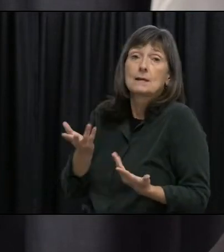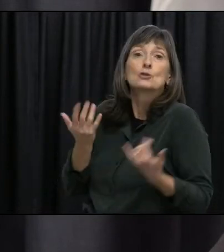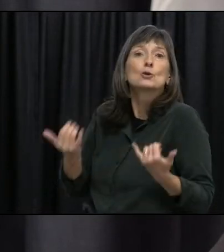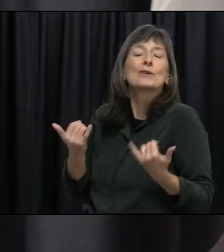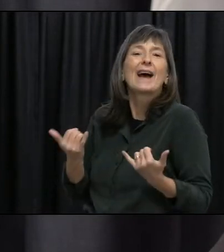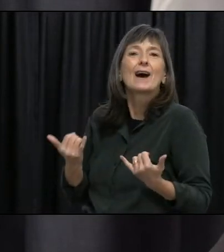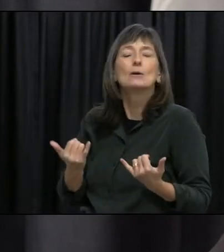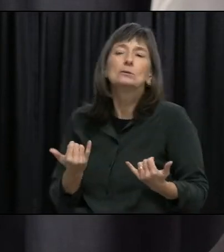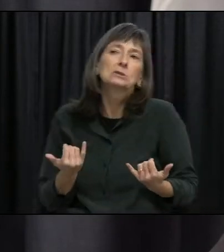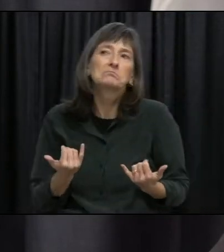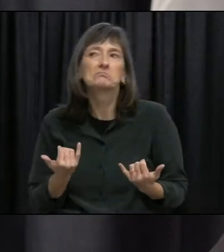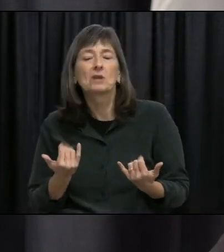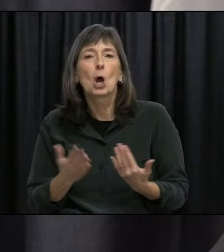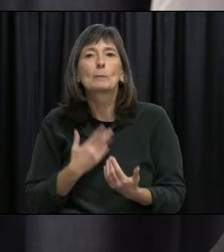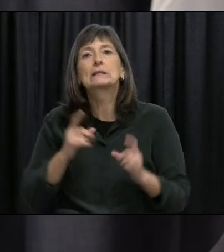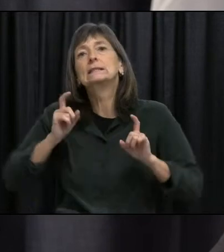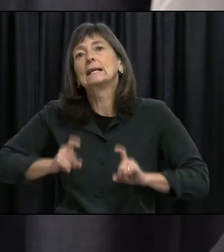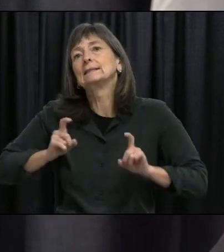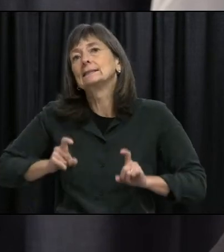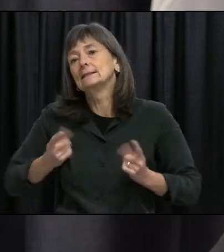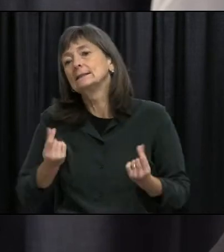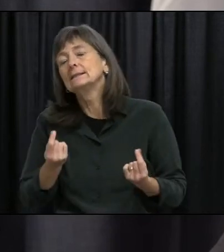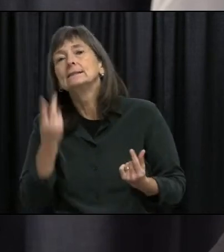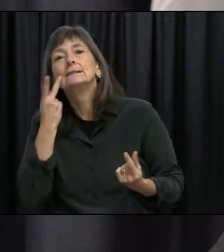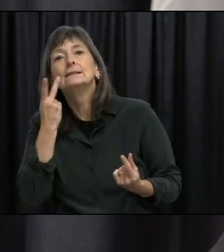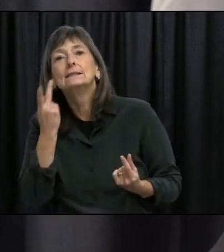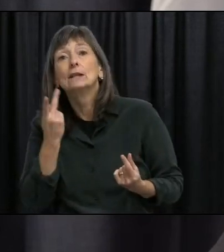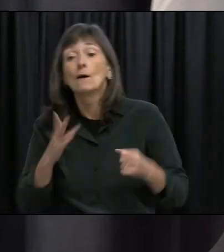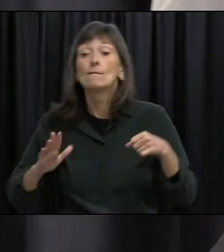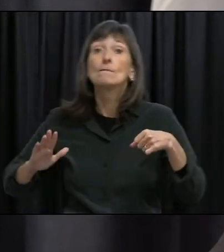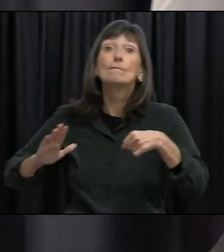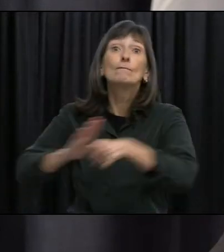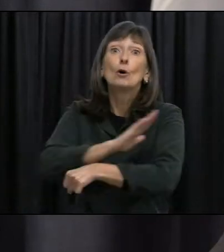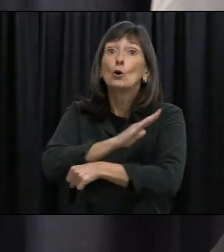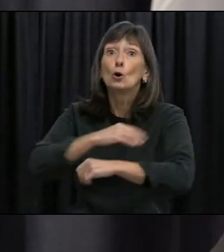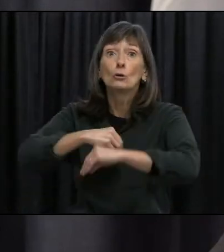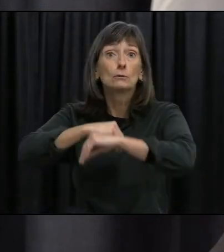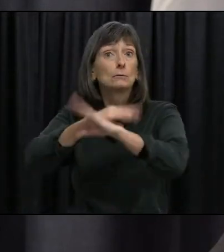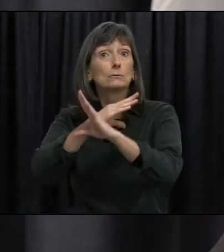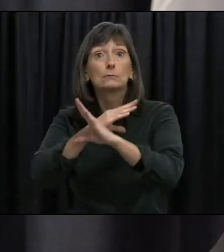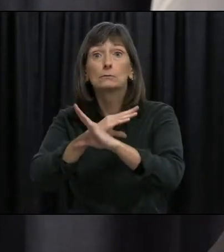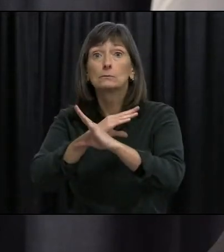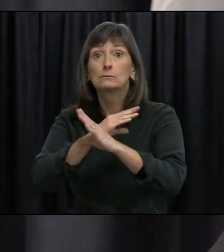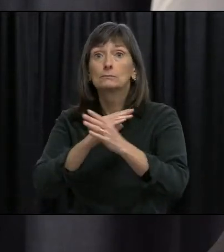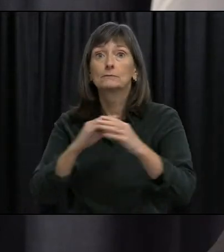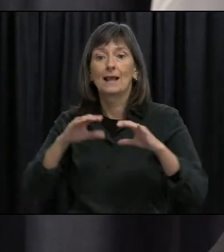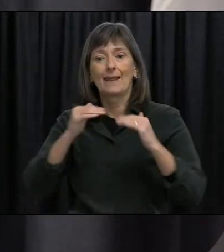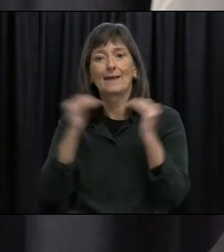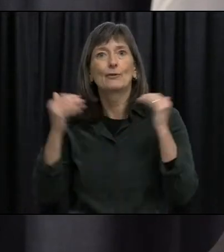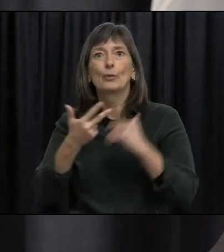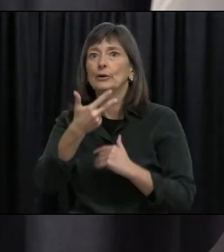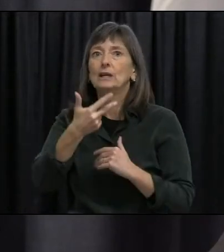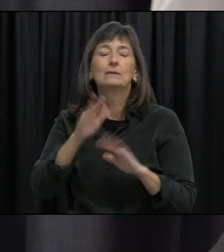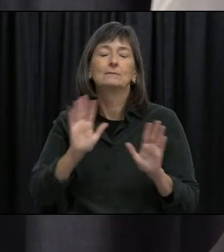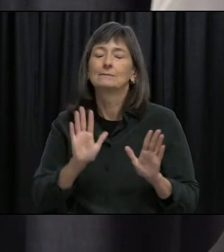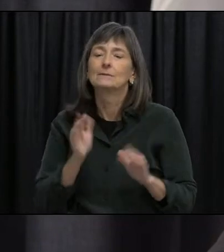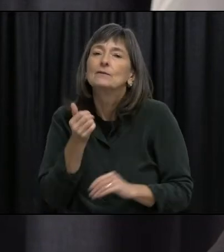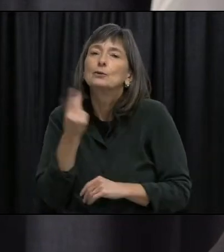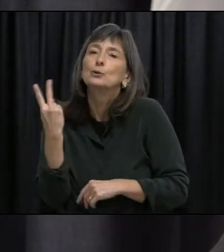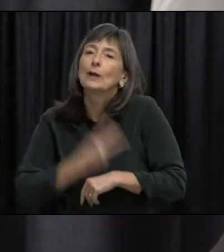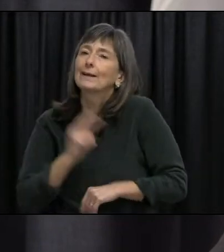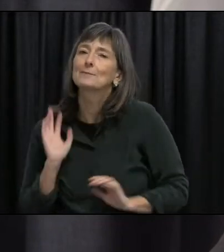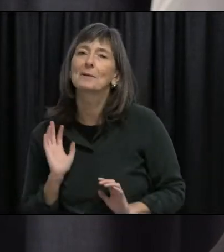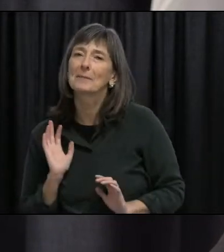in this situation. It's not a complete, full entry into a Scenario 3 model because it is only a couple of days, but it is